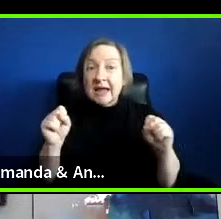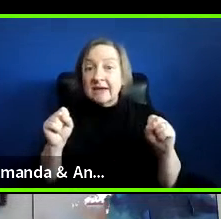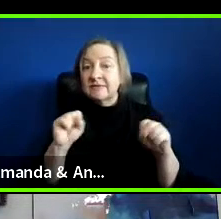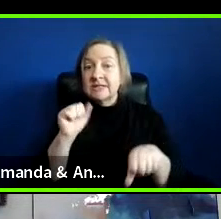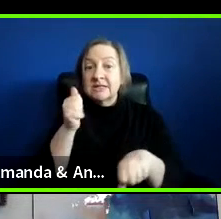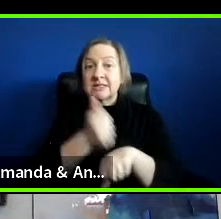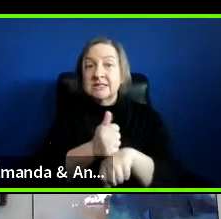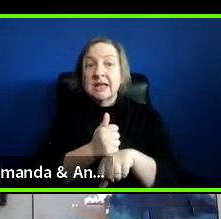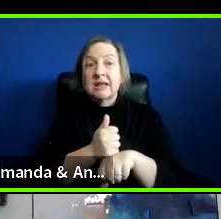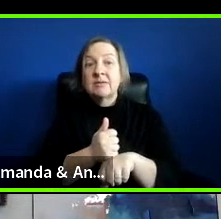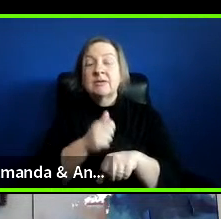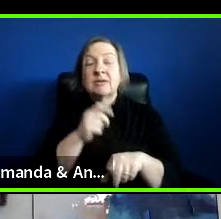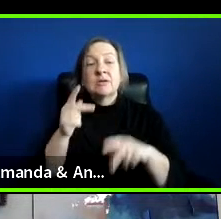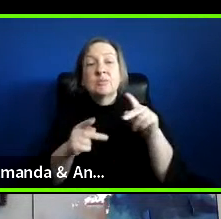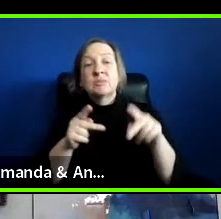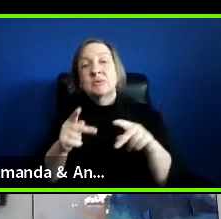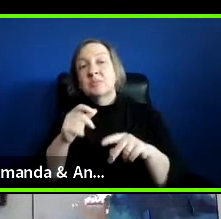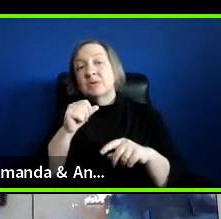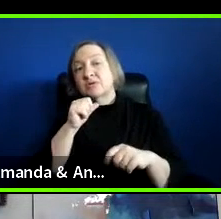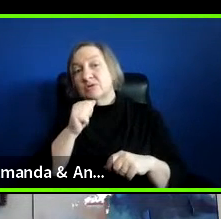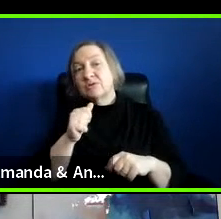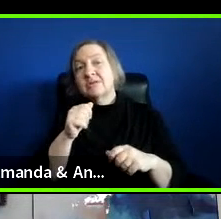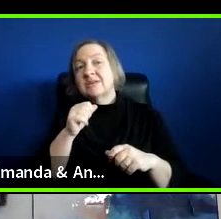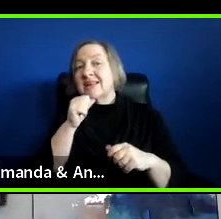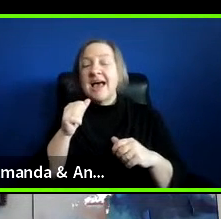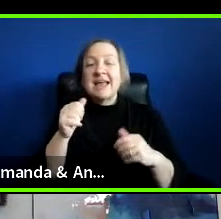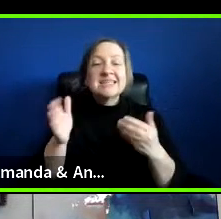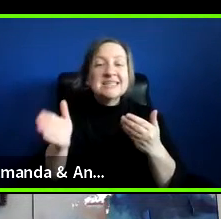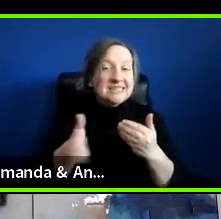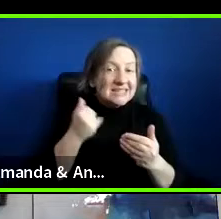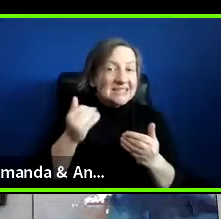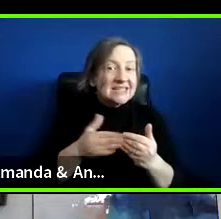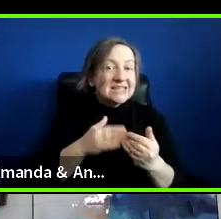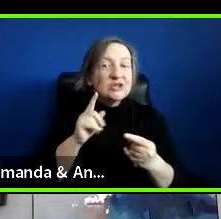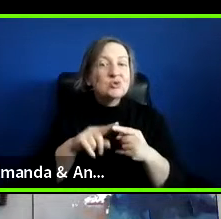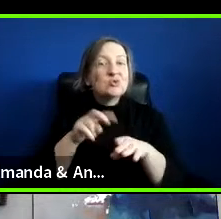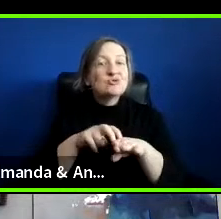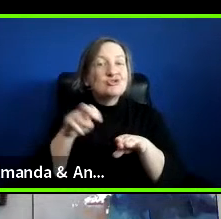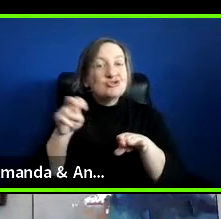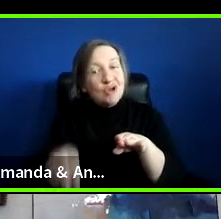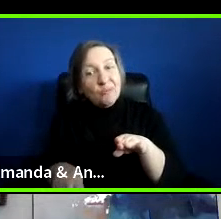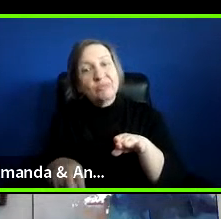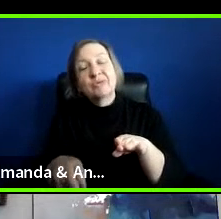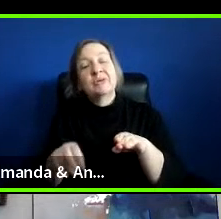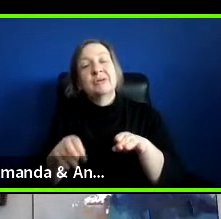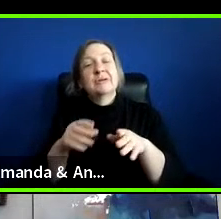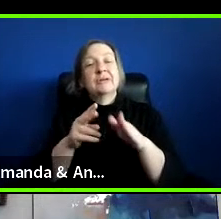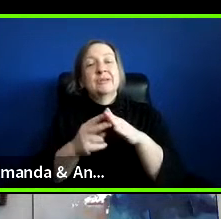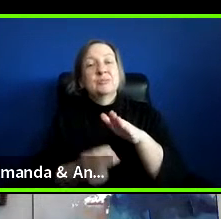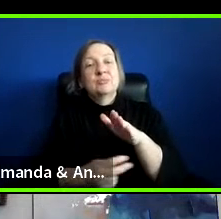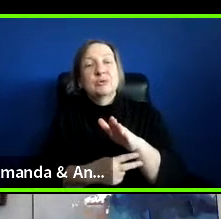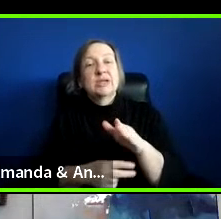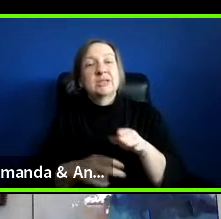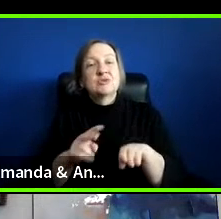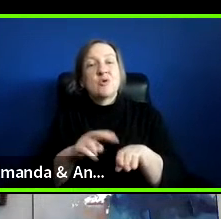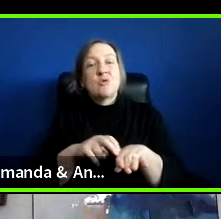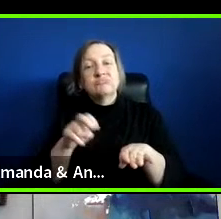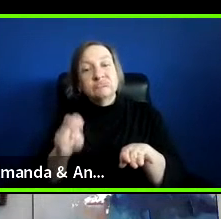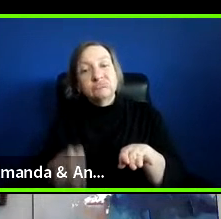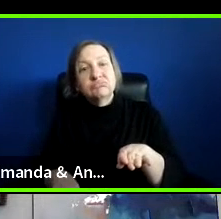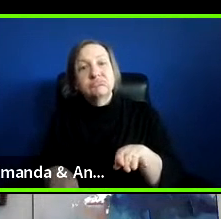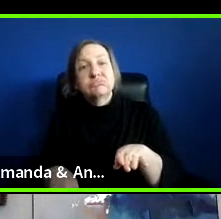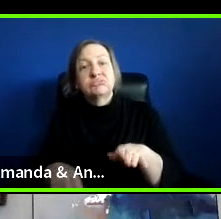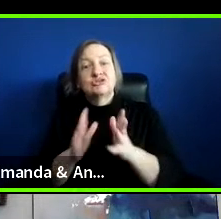place so people don't have, it's not as easy to jump off the bridge or to jump into the areas where there